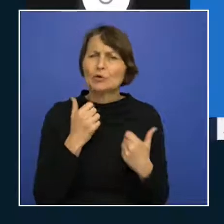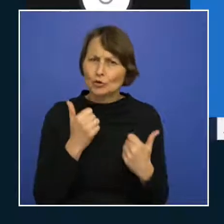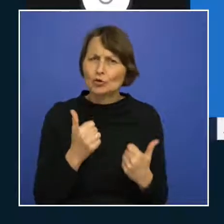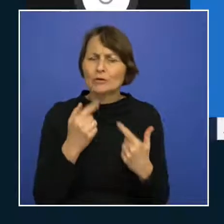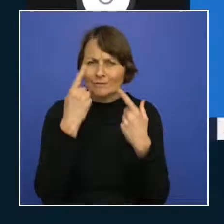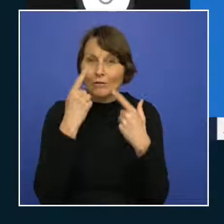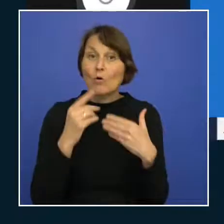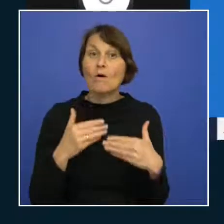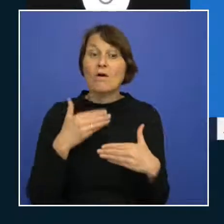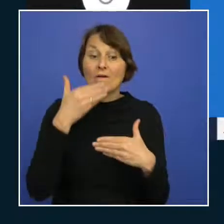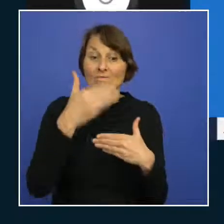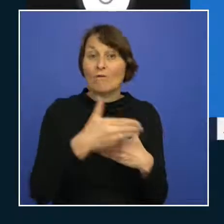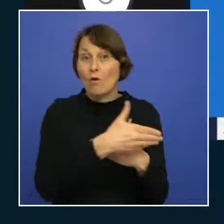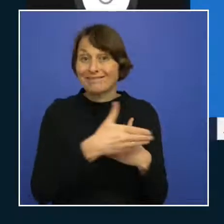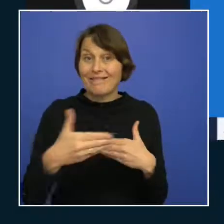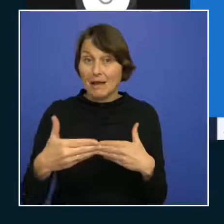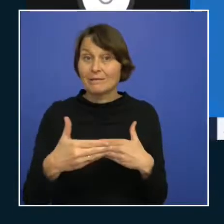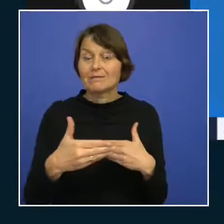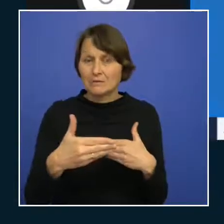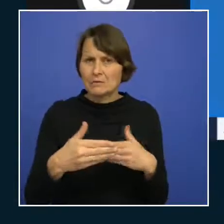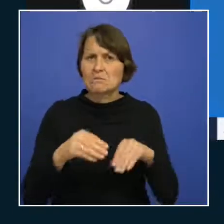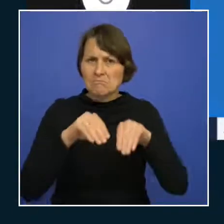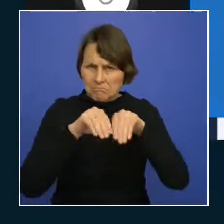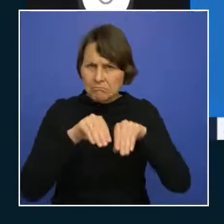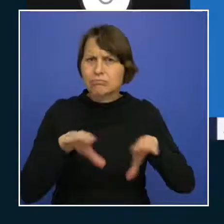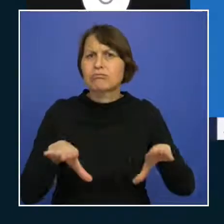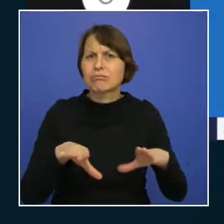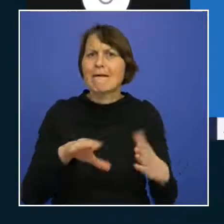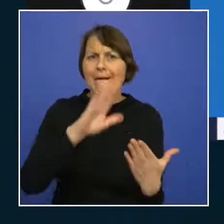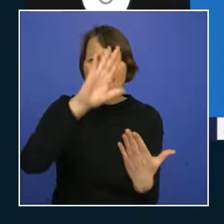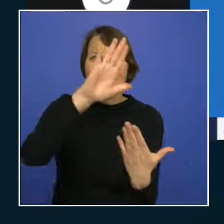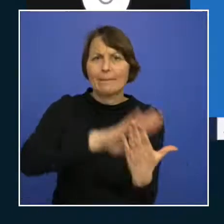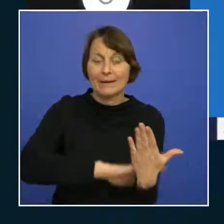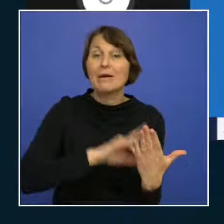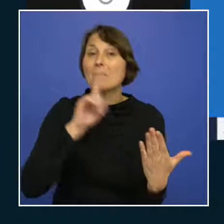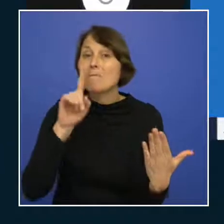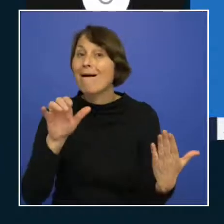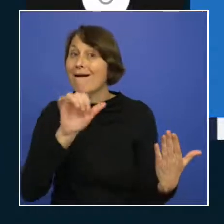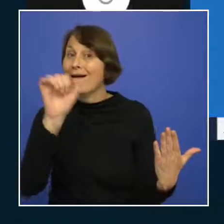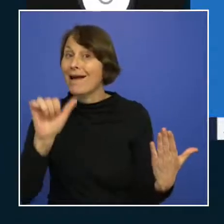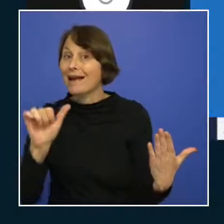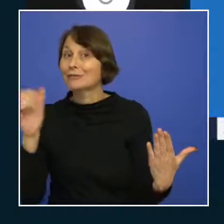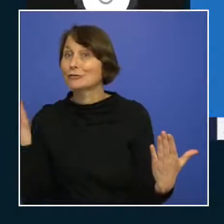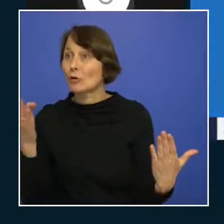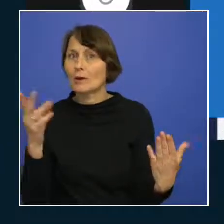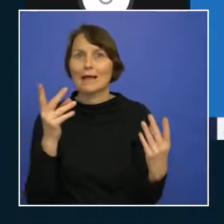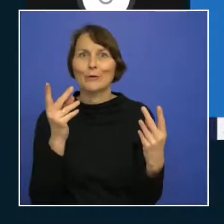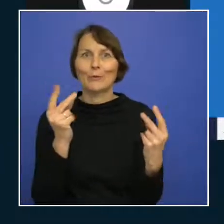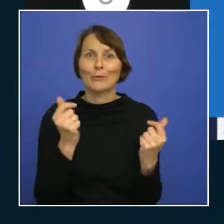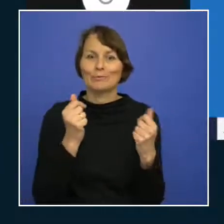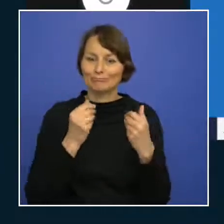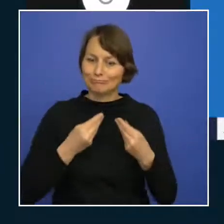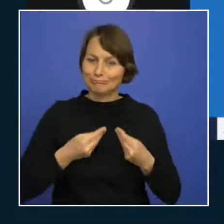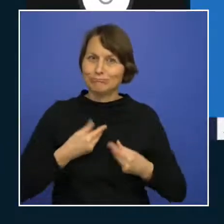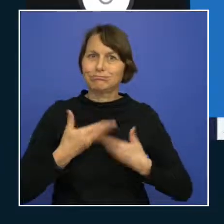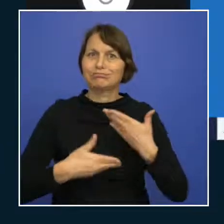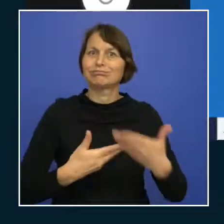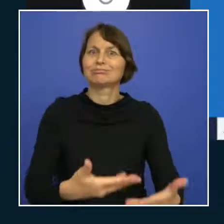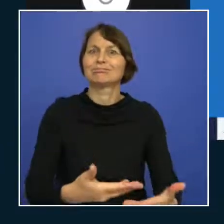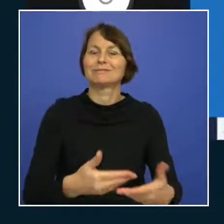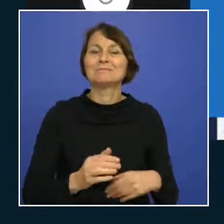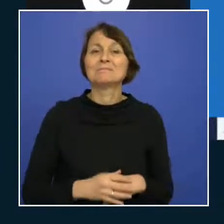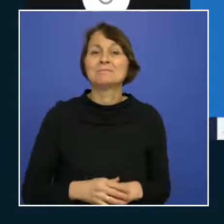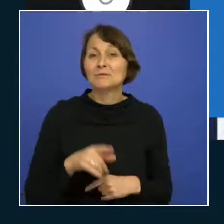end application, but it looks like Azure has a service that makes it, seamless. for one to be able to,